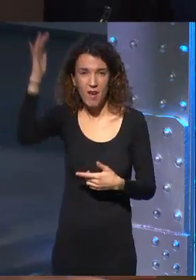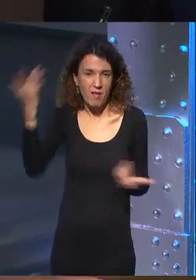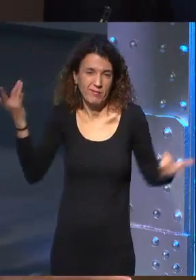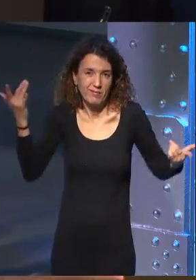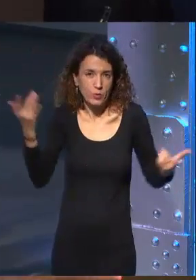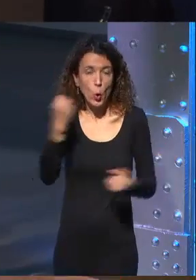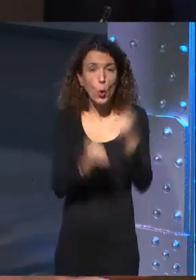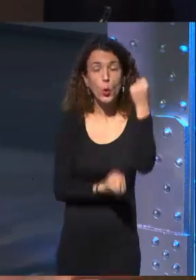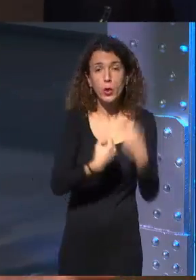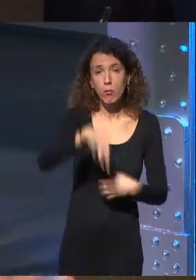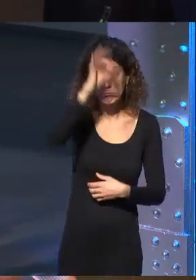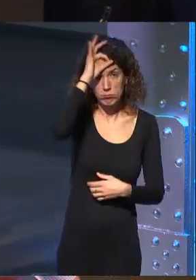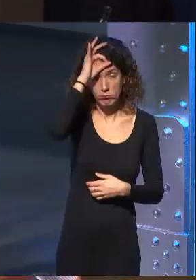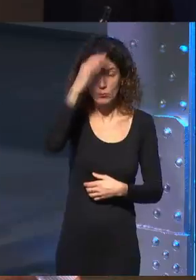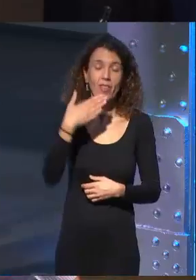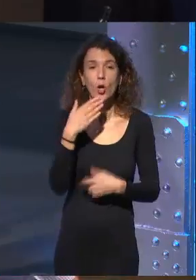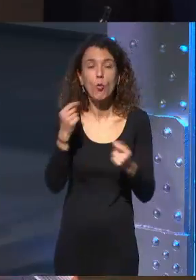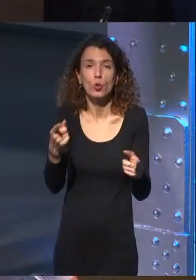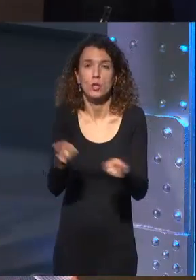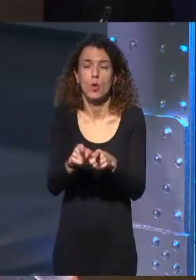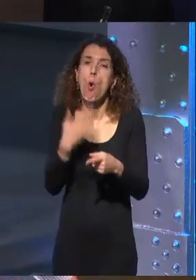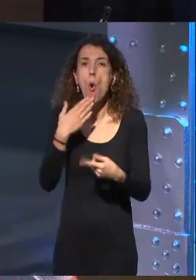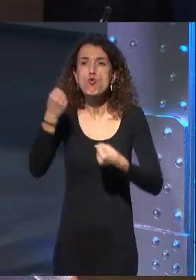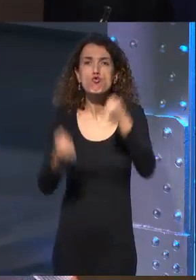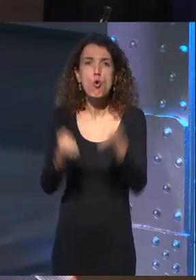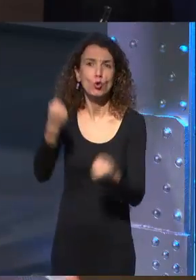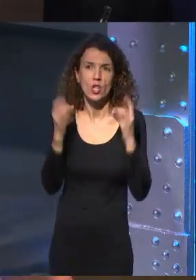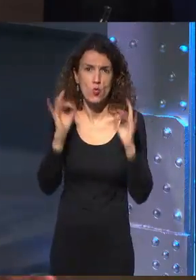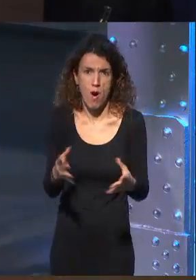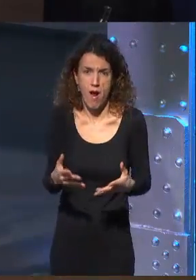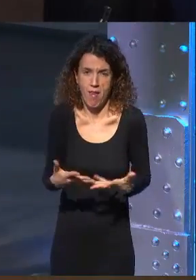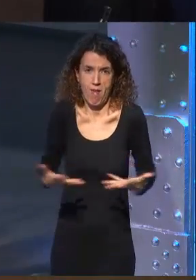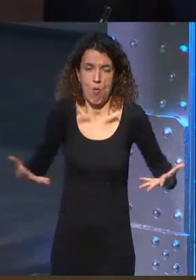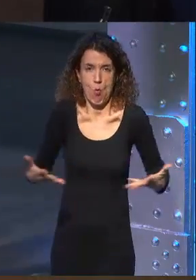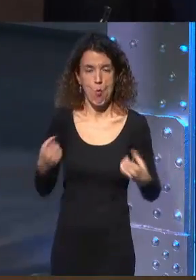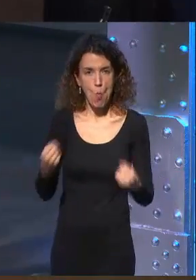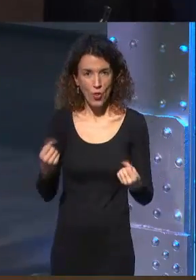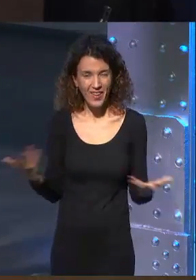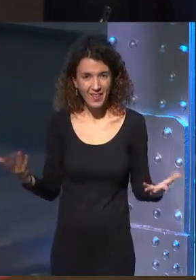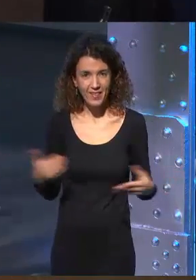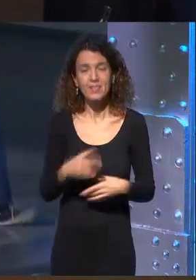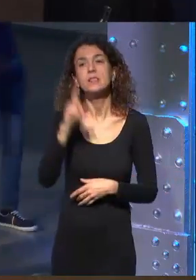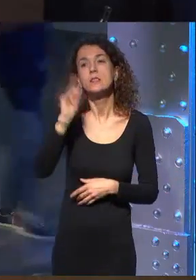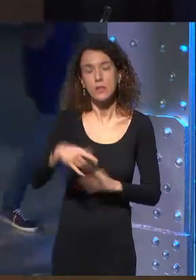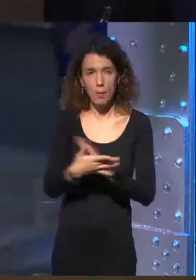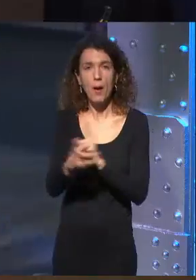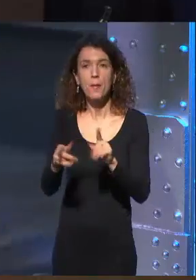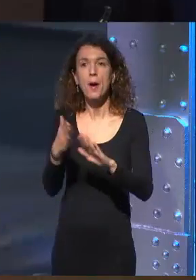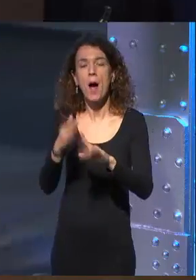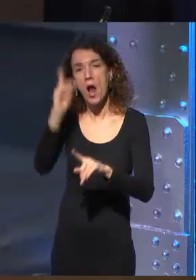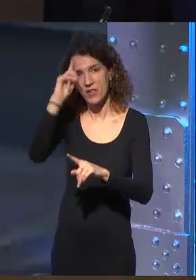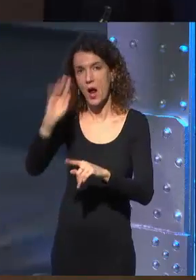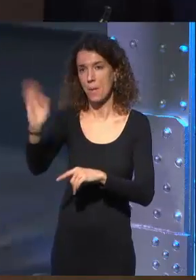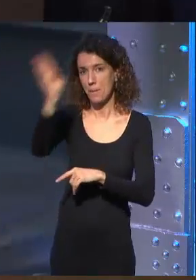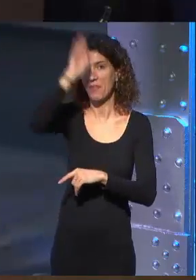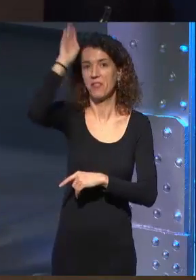power. You just imagine that they don't know how to drive. You're giving the greatest car in the world.